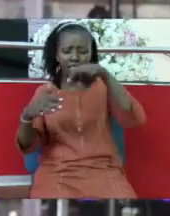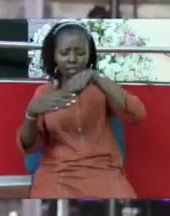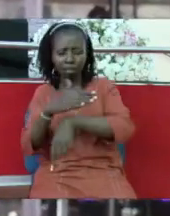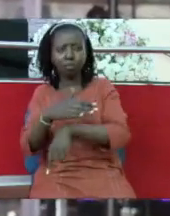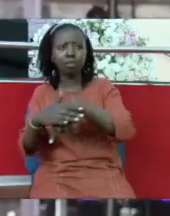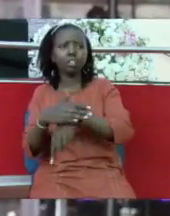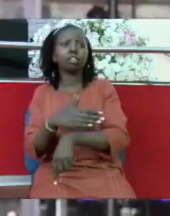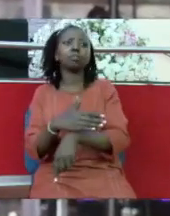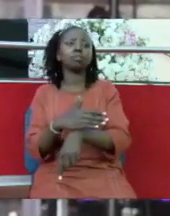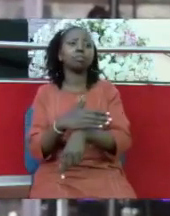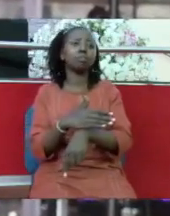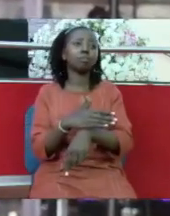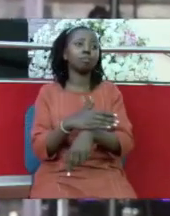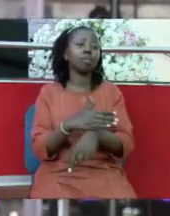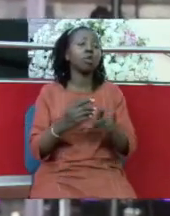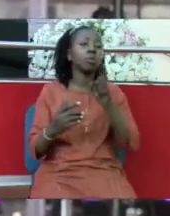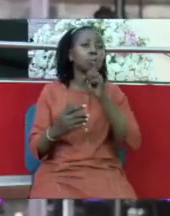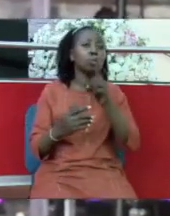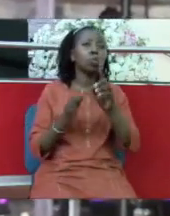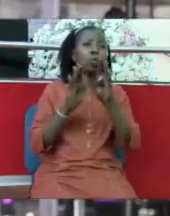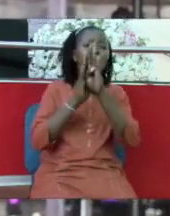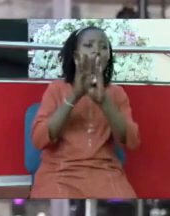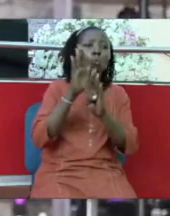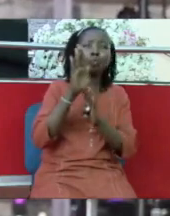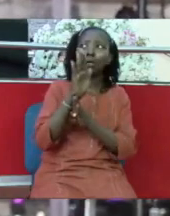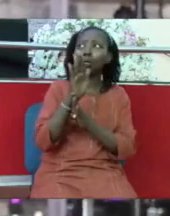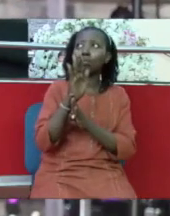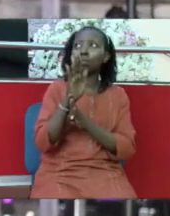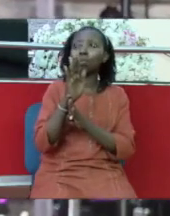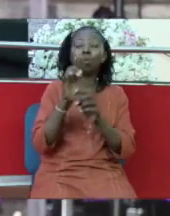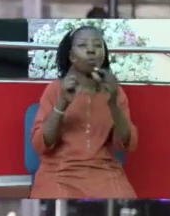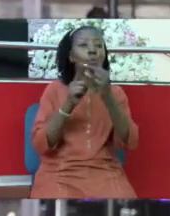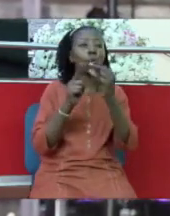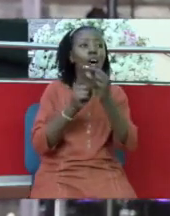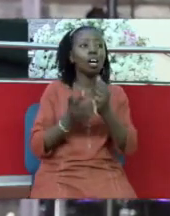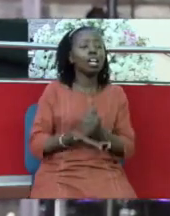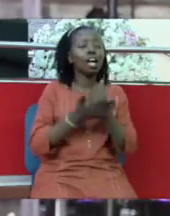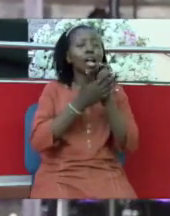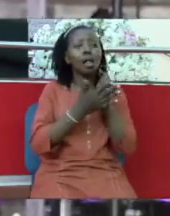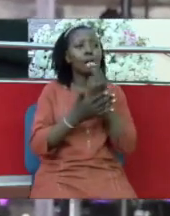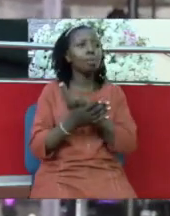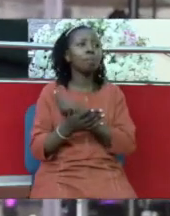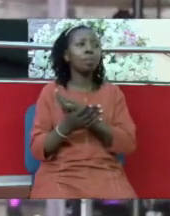The gospel of peace helps us to get ready to serve God and others,